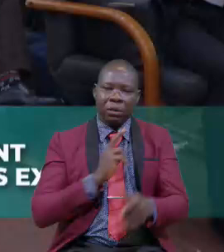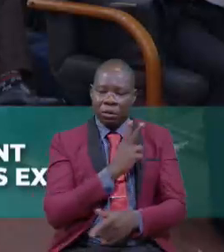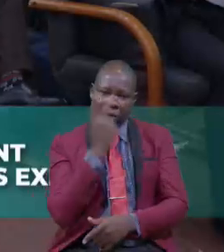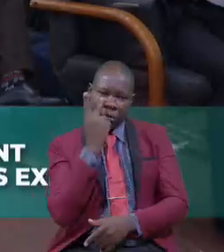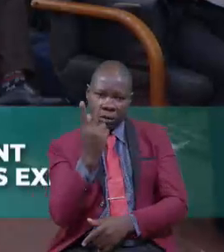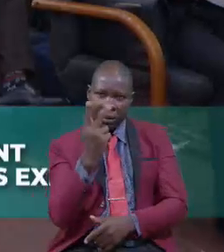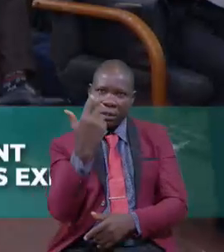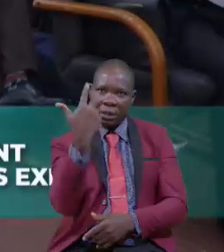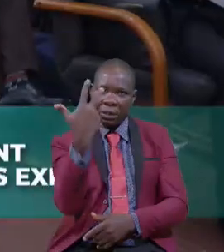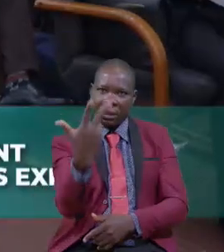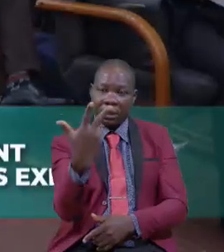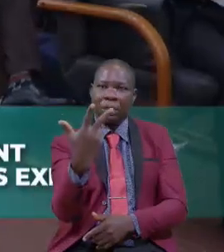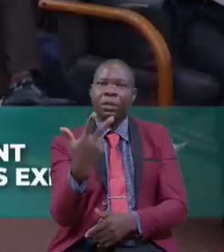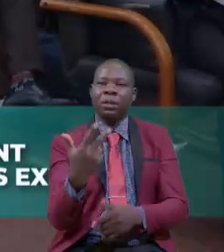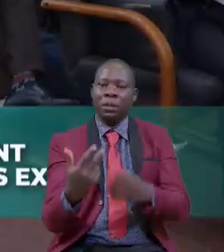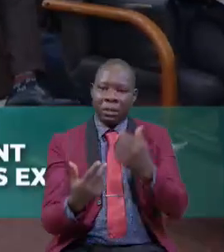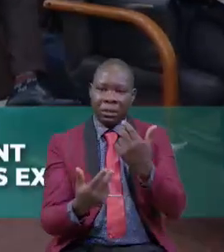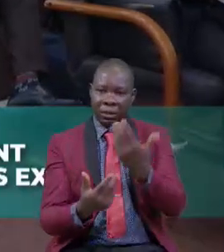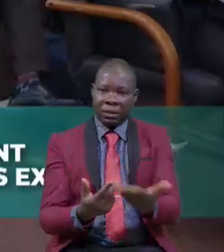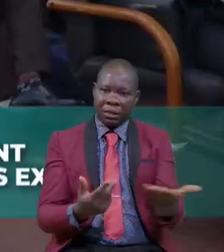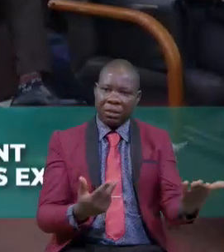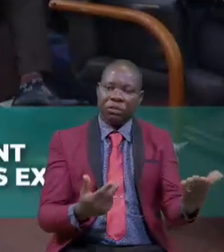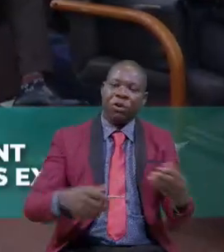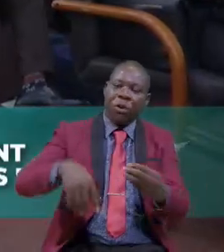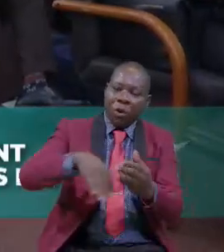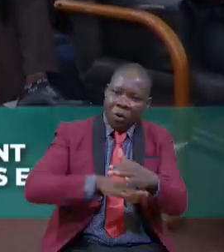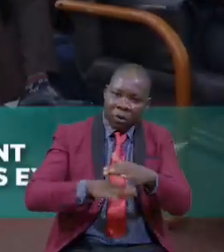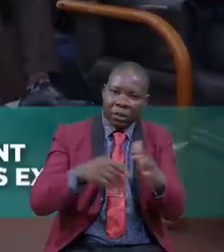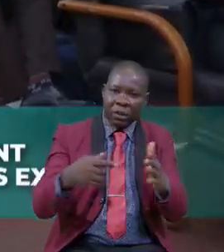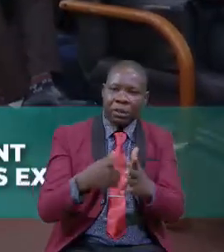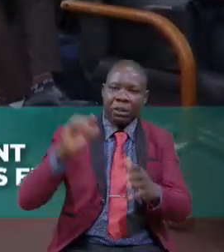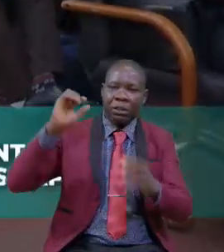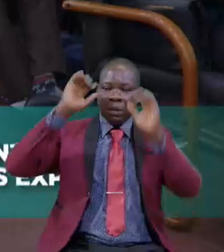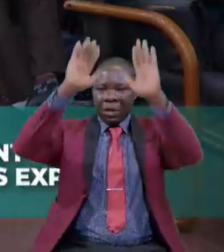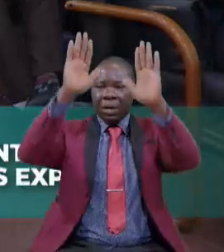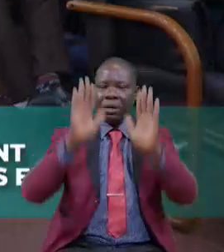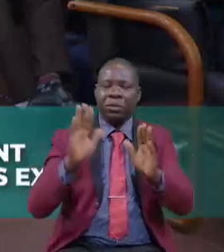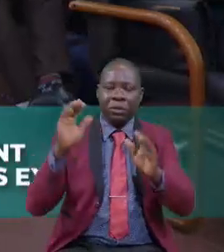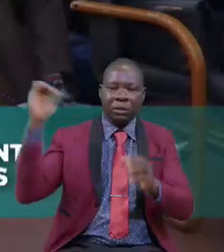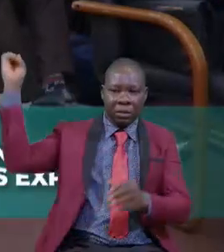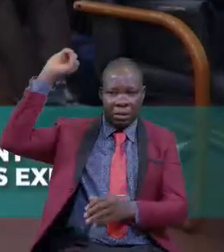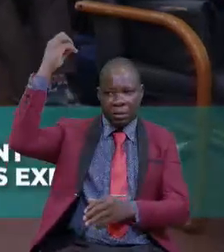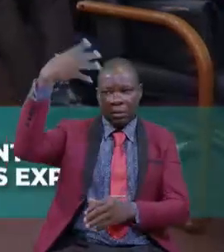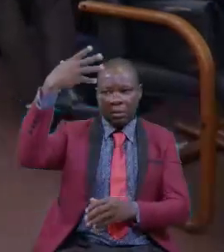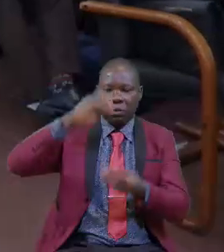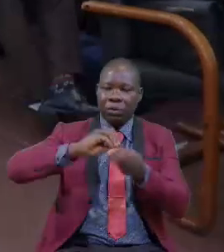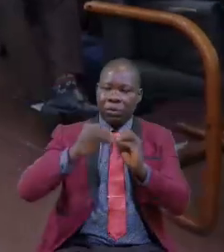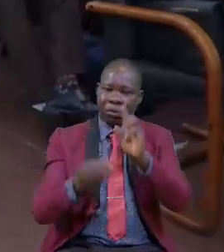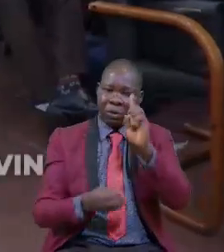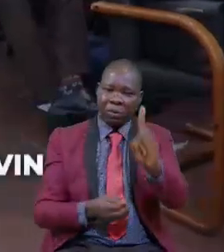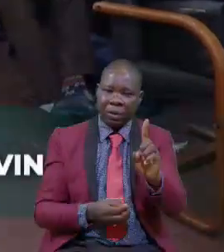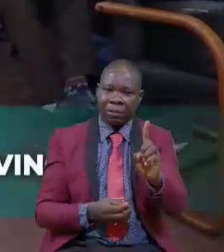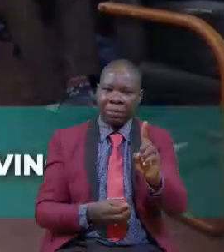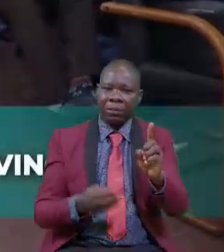three things under this amazing grace. Number one is pardoning grace. Number two